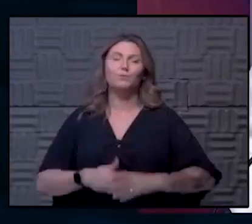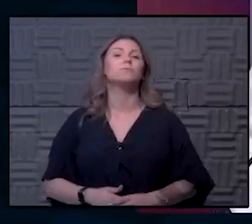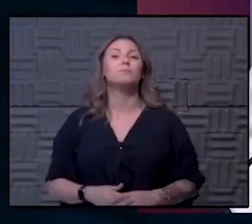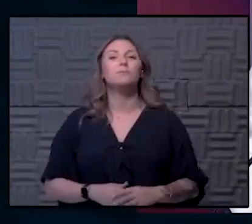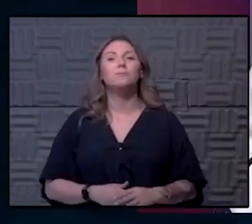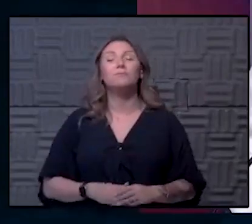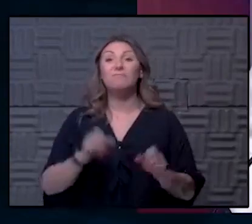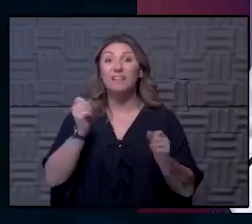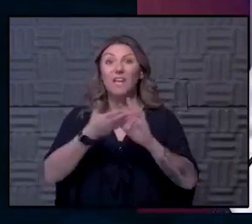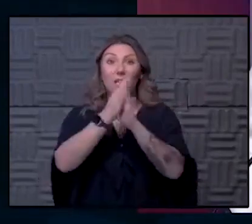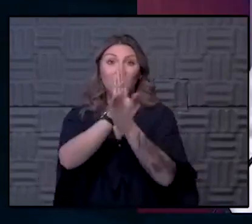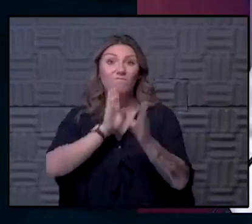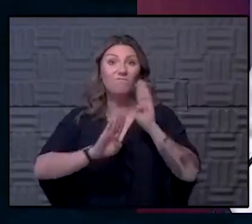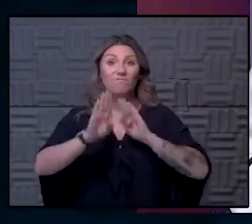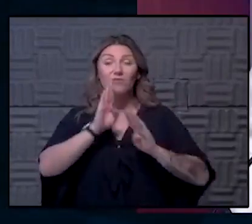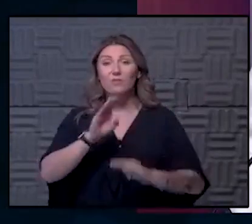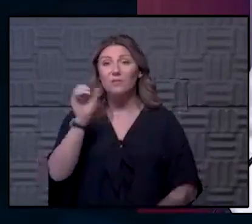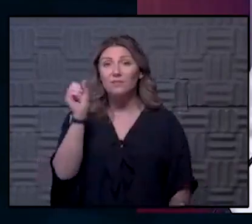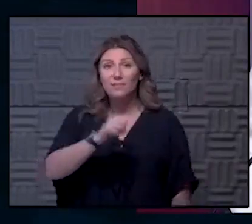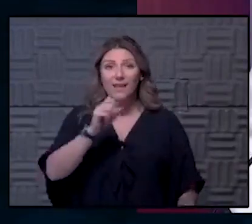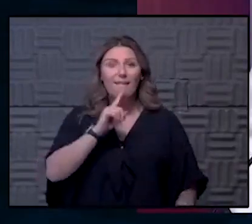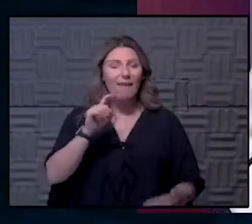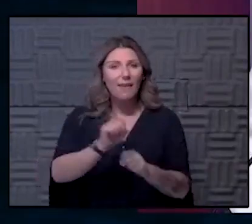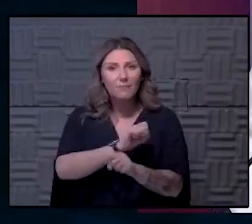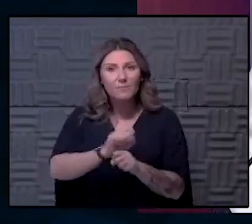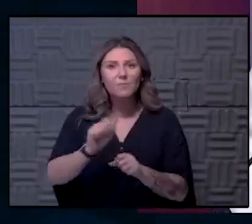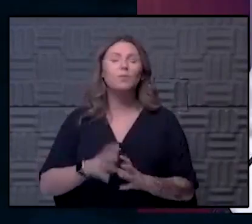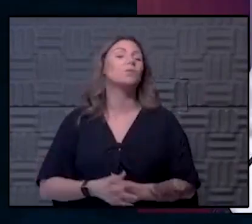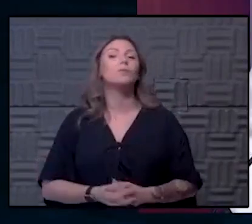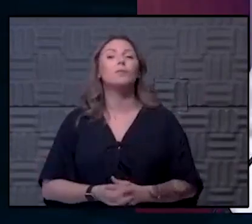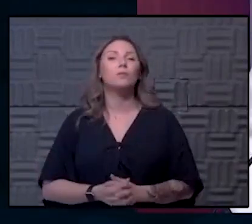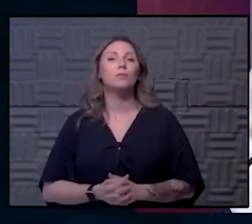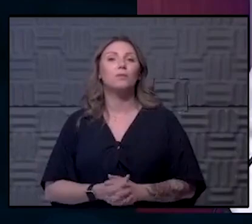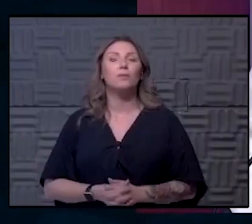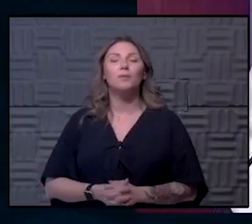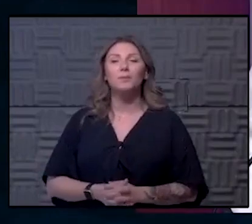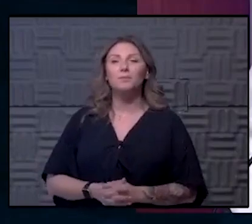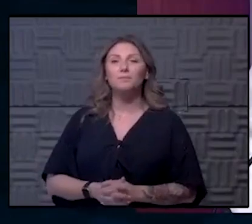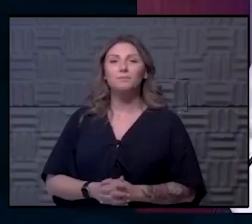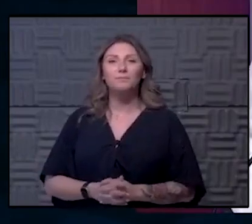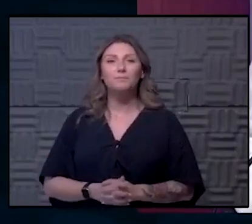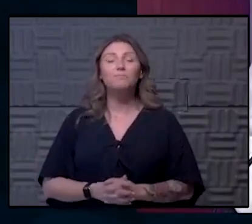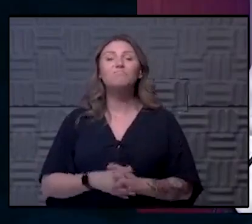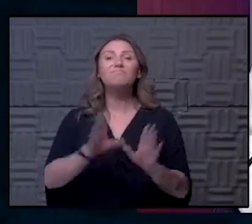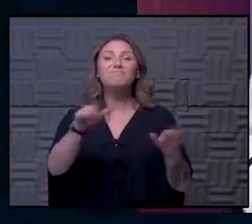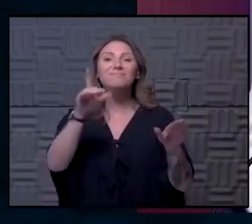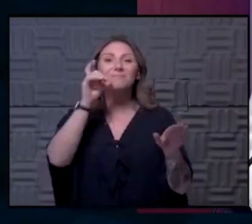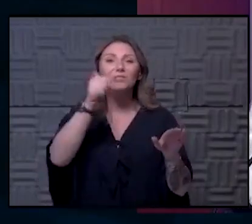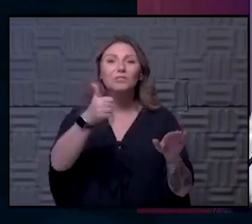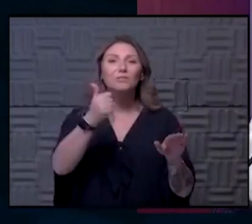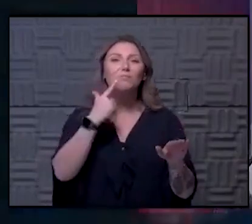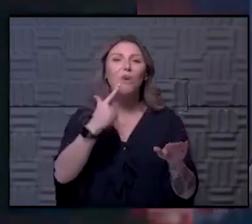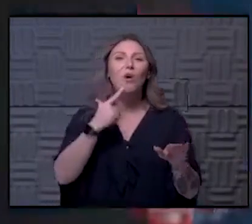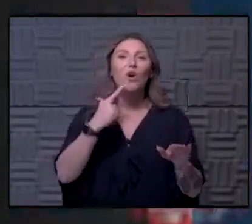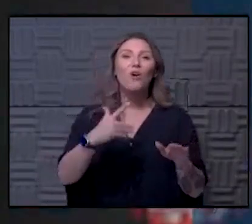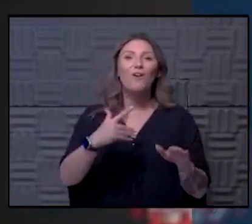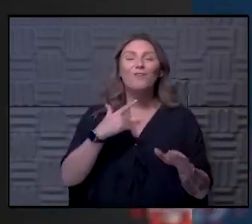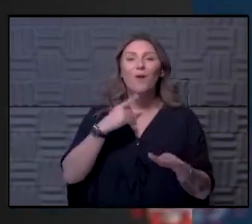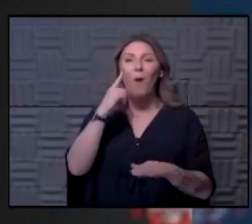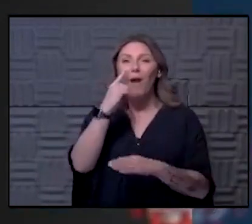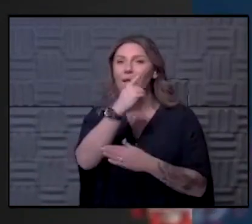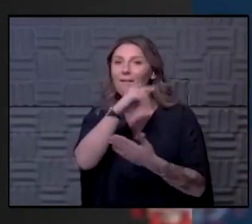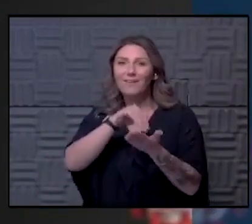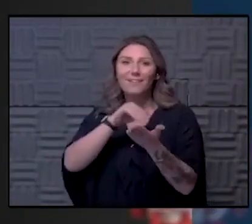It can be frustrating. It is got to be frustrating. Absolutely. Yep. Hey, tomorrow, ophthalmologist Dr. Ann